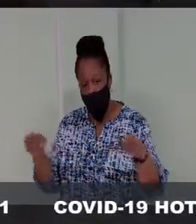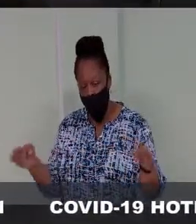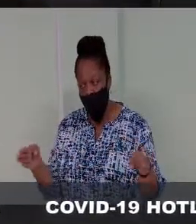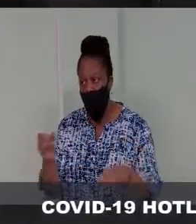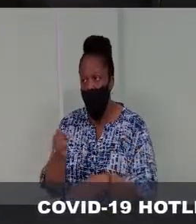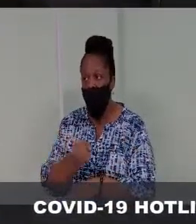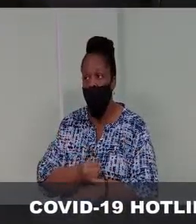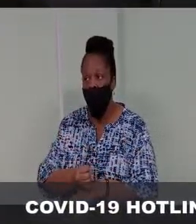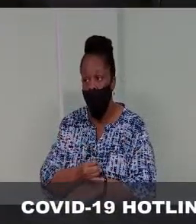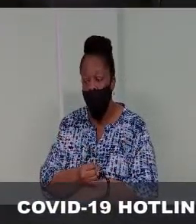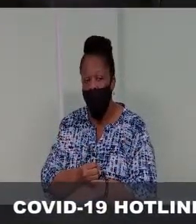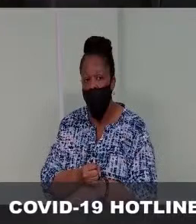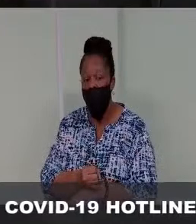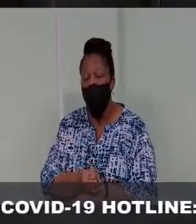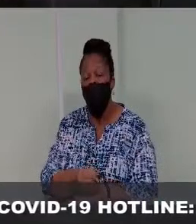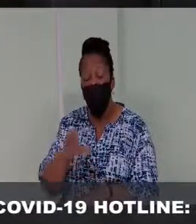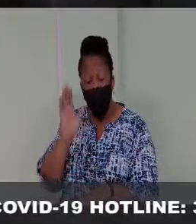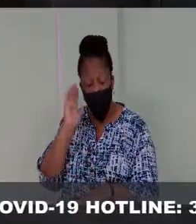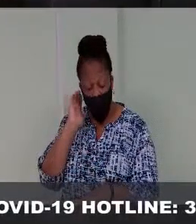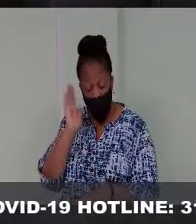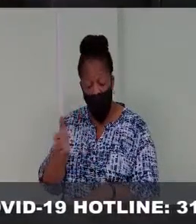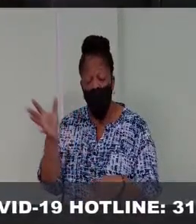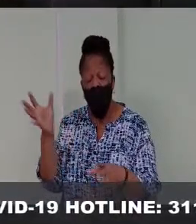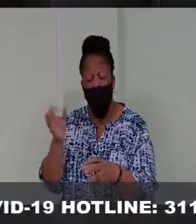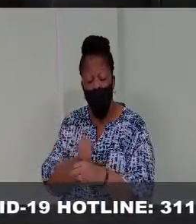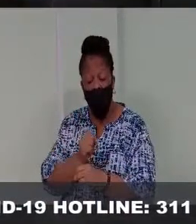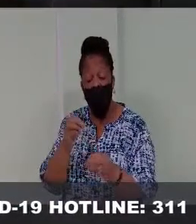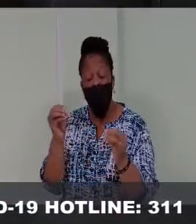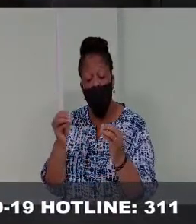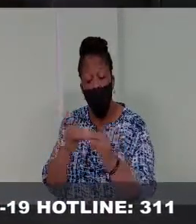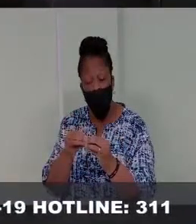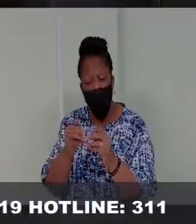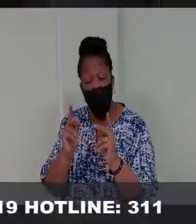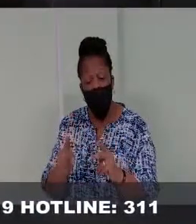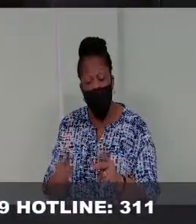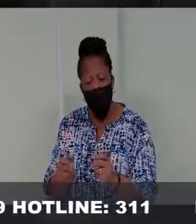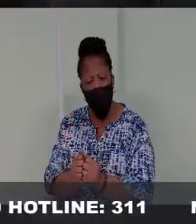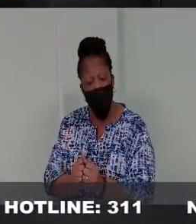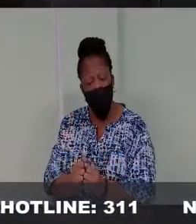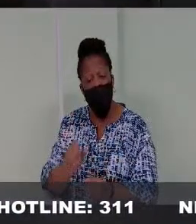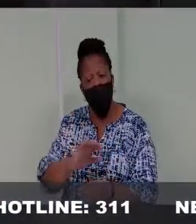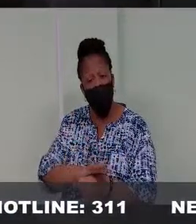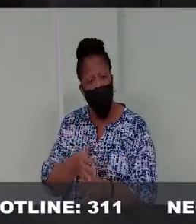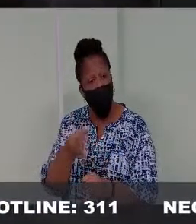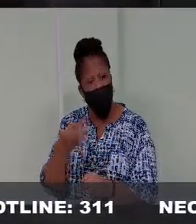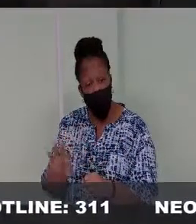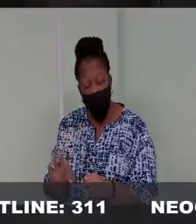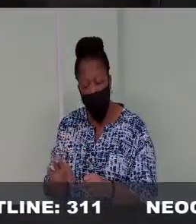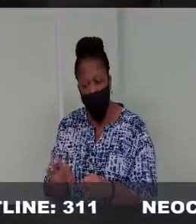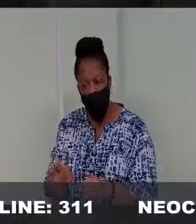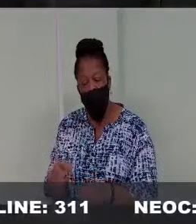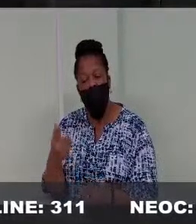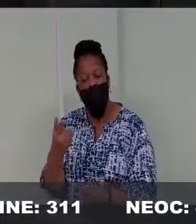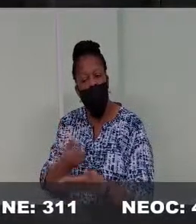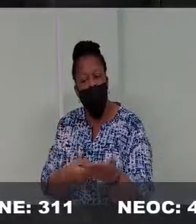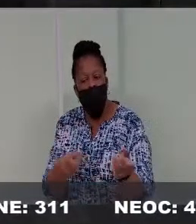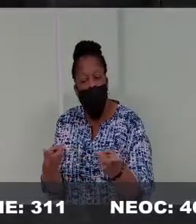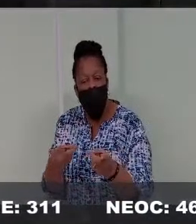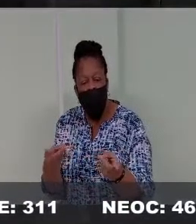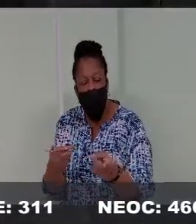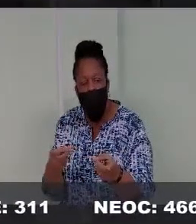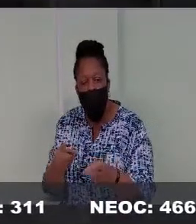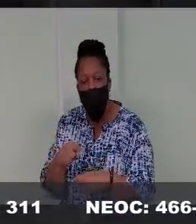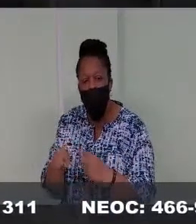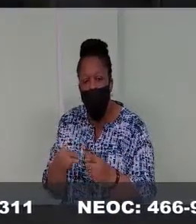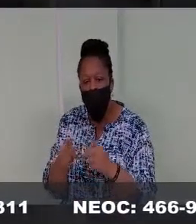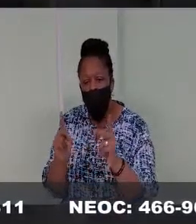we will get cases. However, what we do when these cases come into the country, what